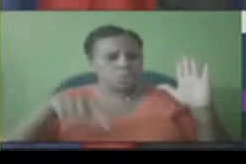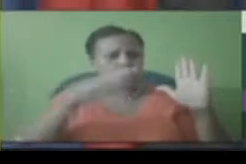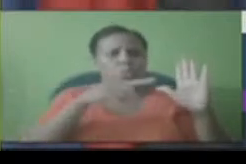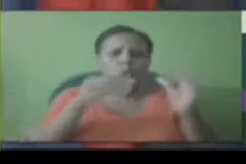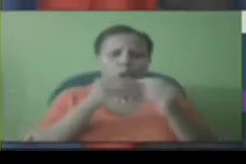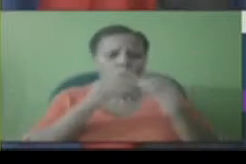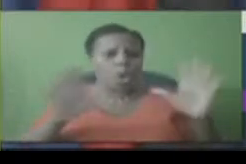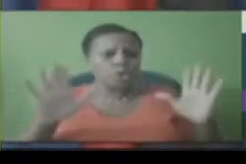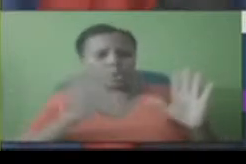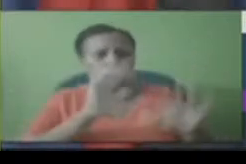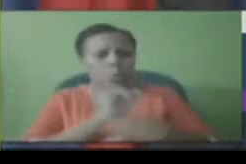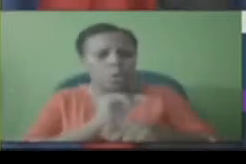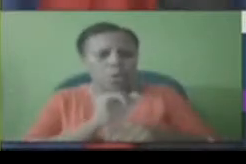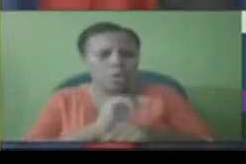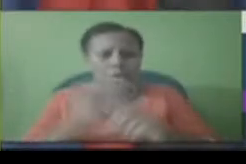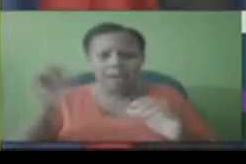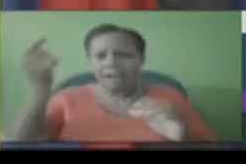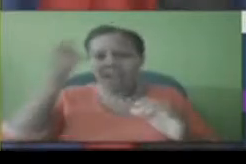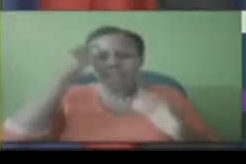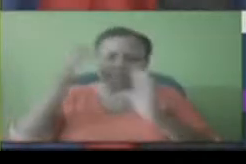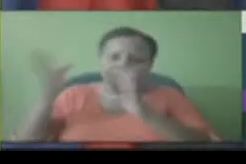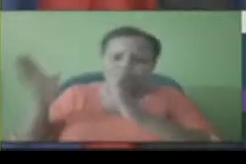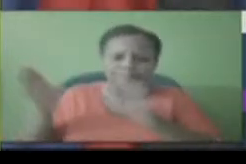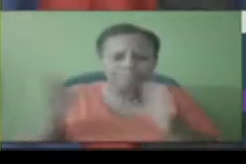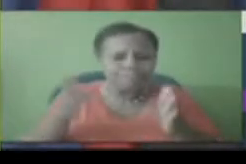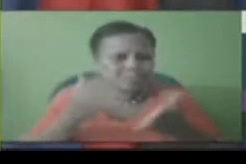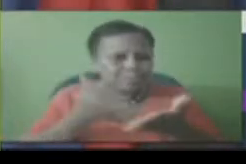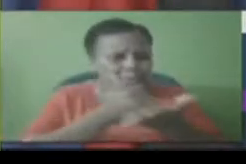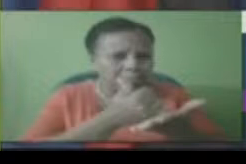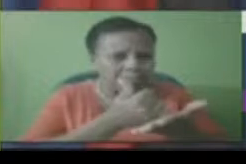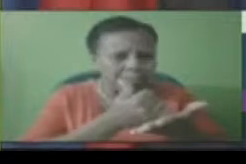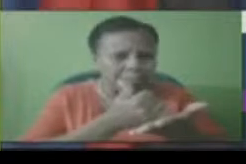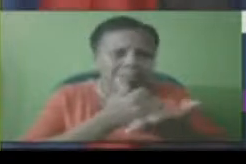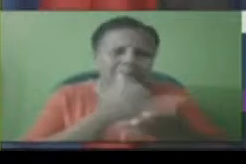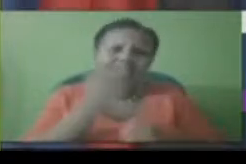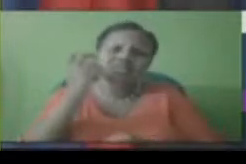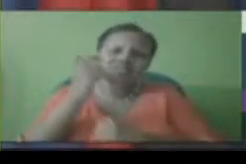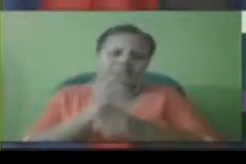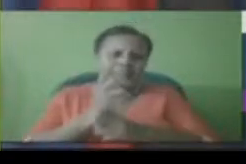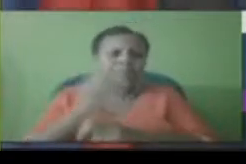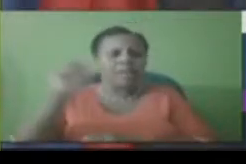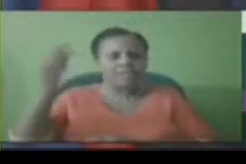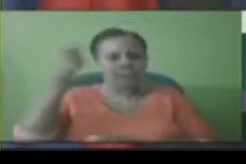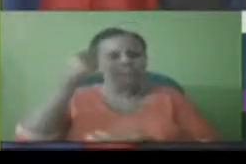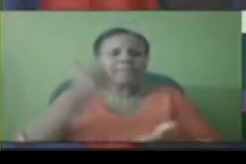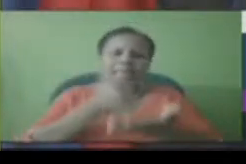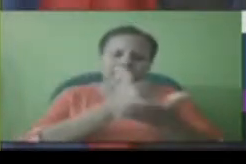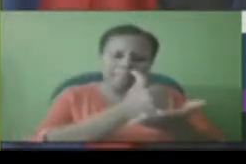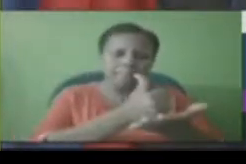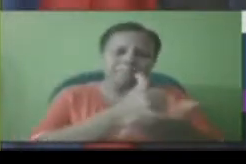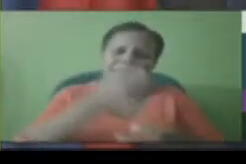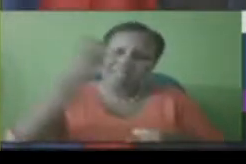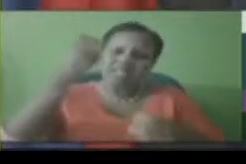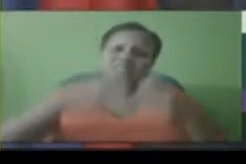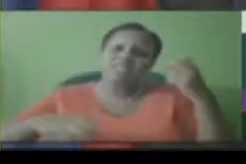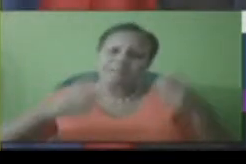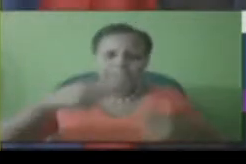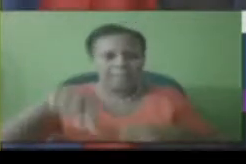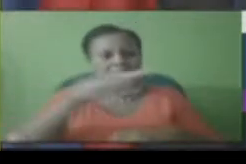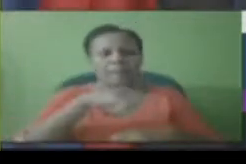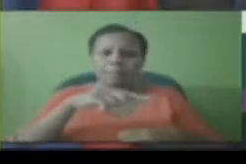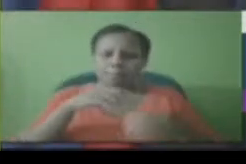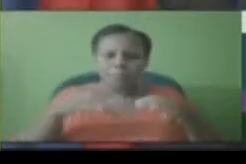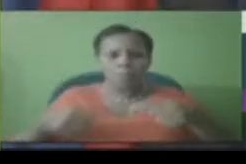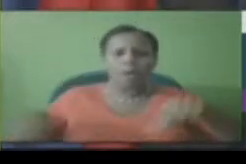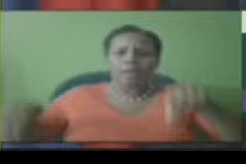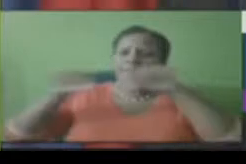we had some difficulty helping those people because to qualify, they weren't on the NIB list, but they lost their